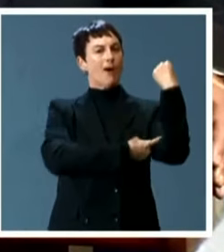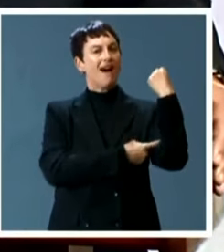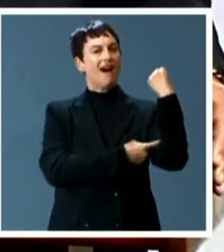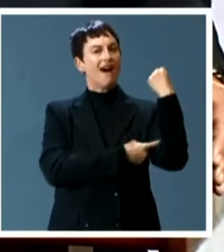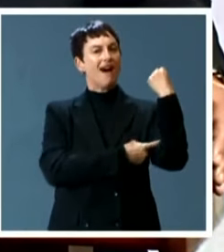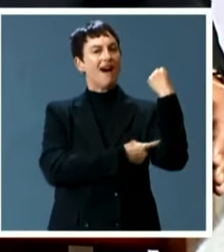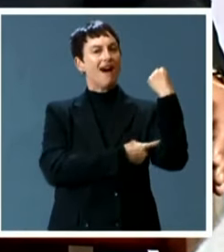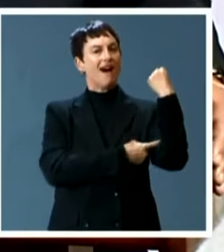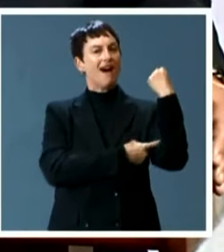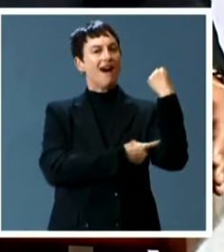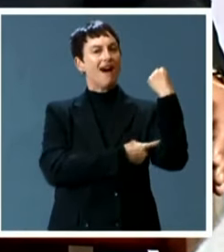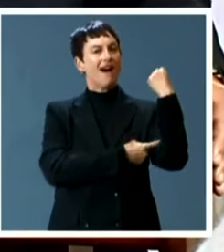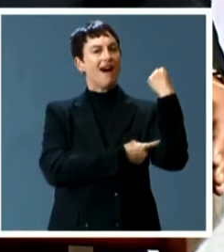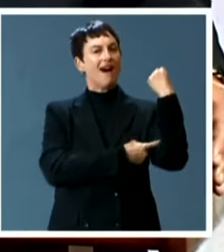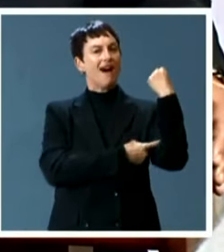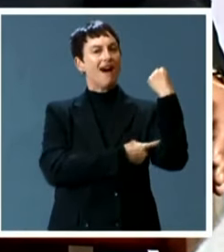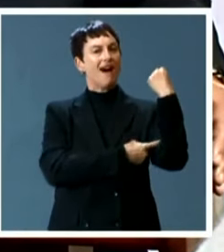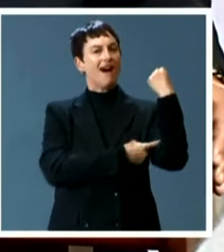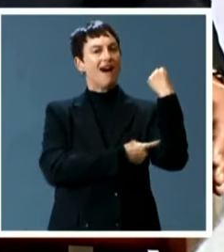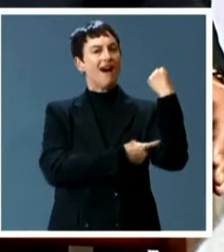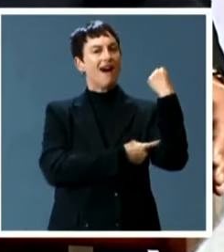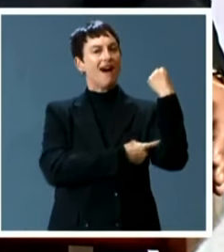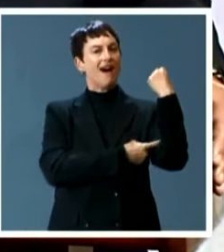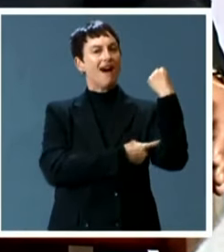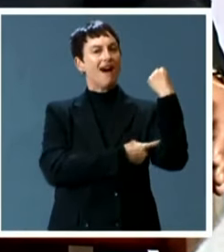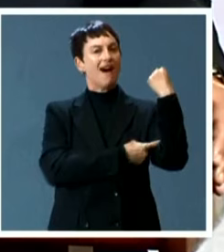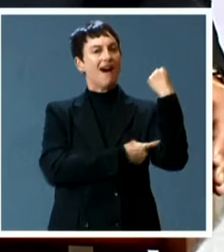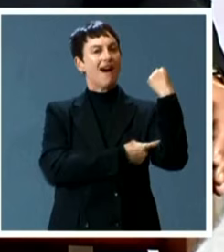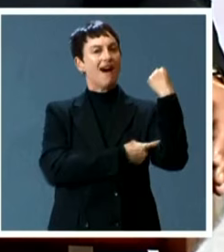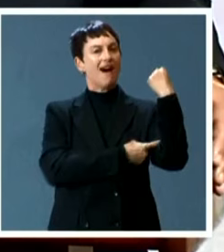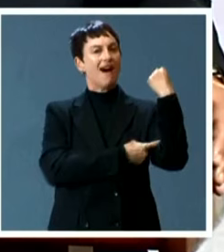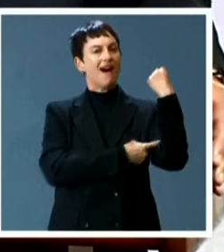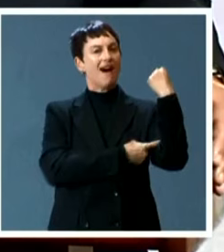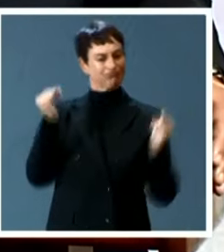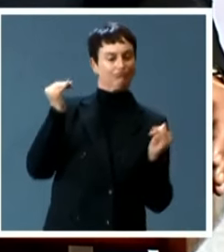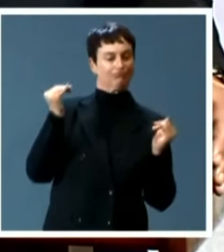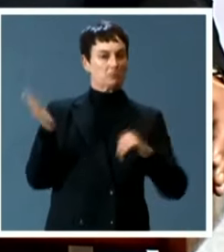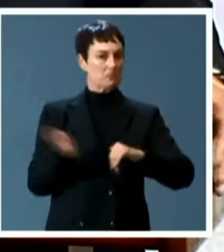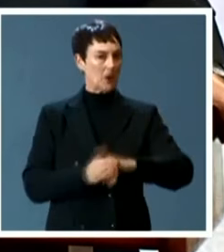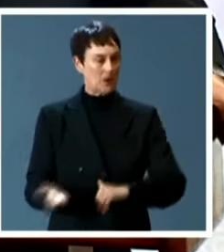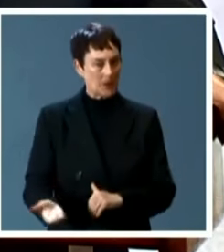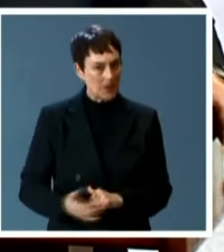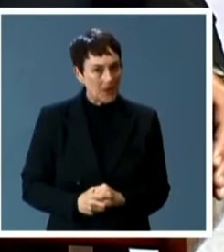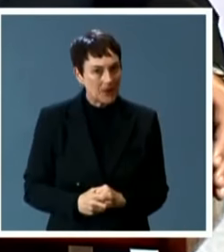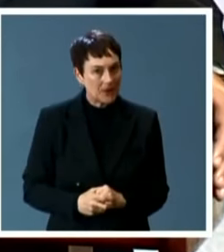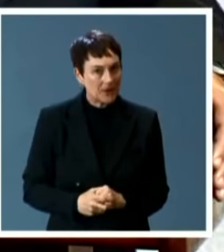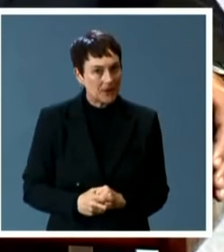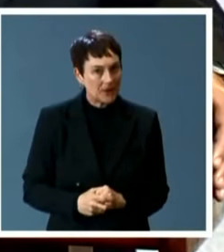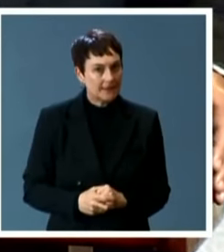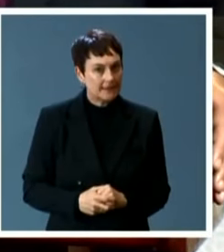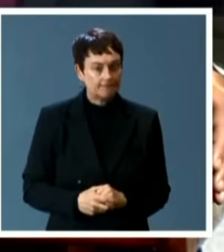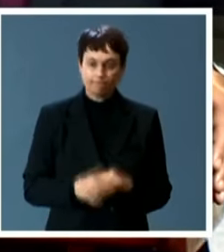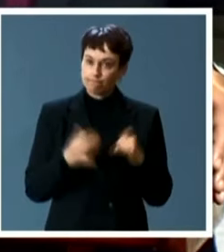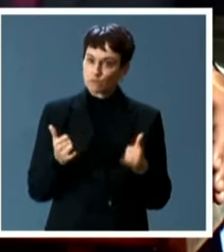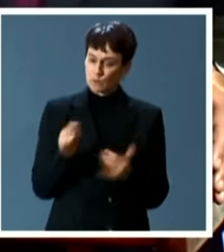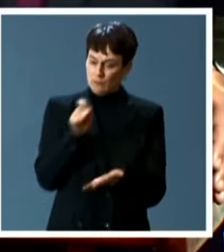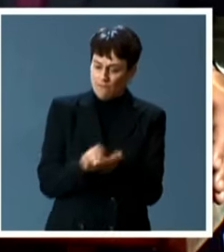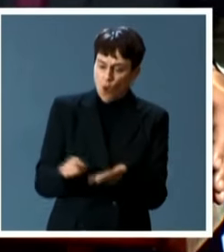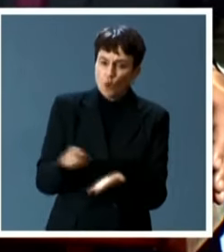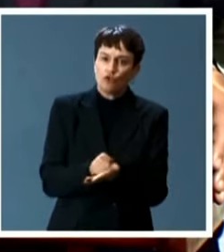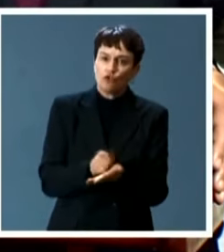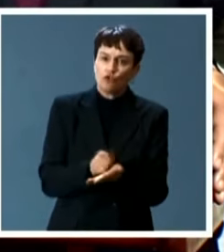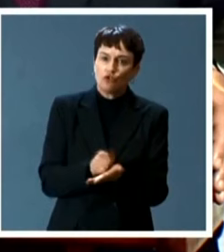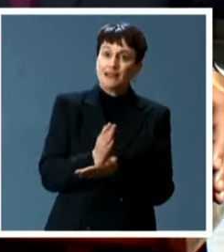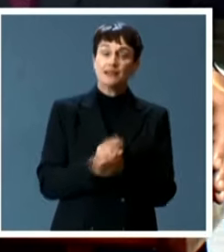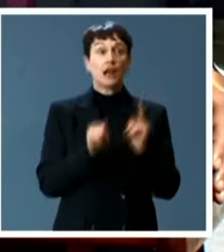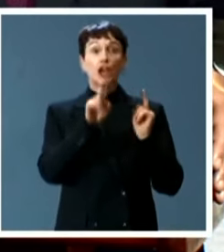institutions. the composition and voting rights in the United Nations